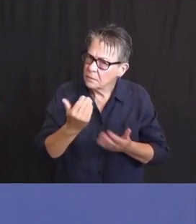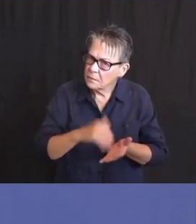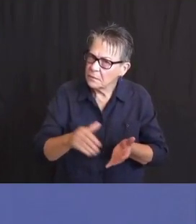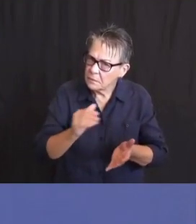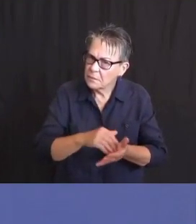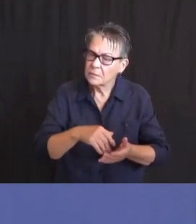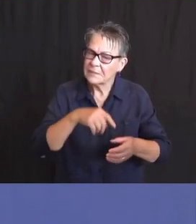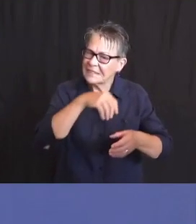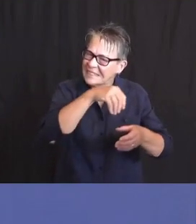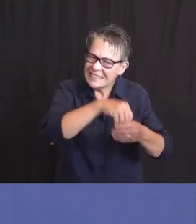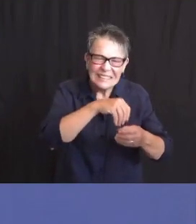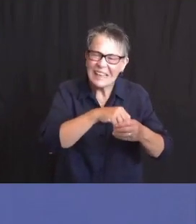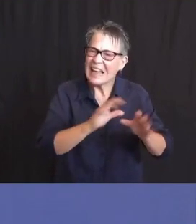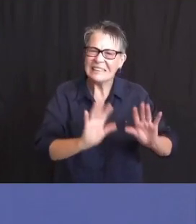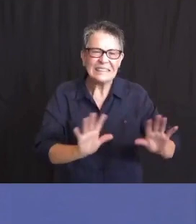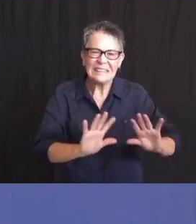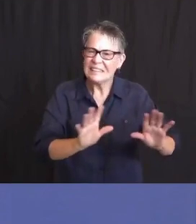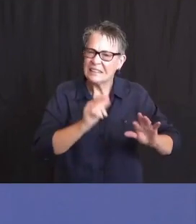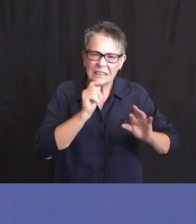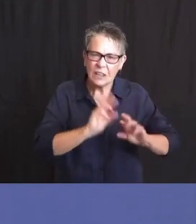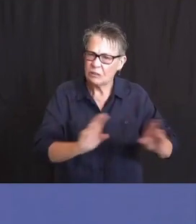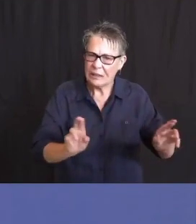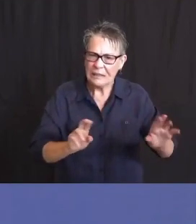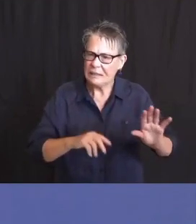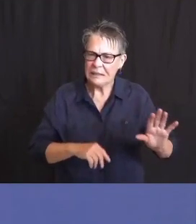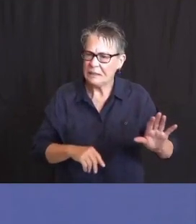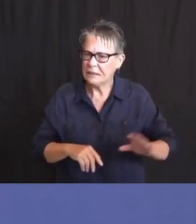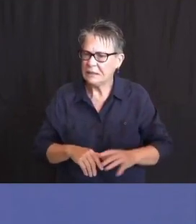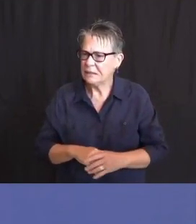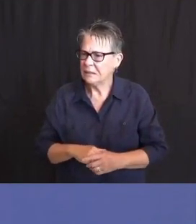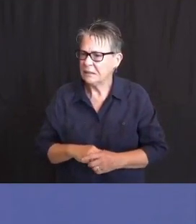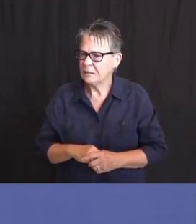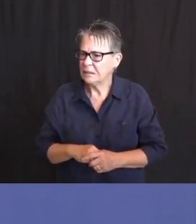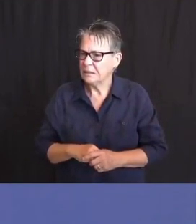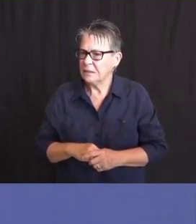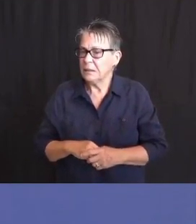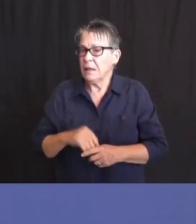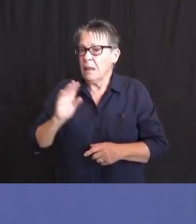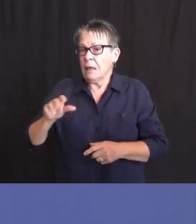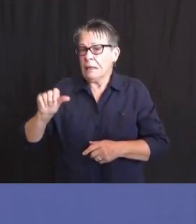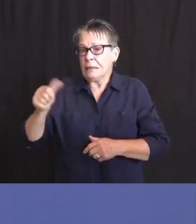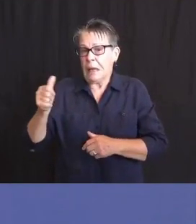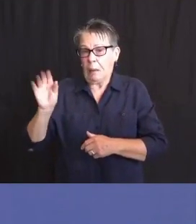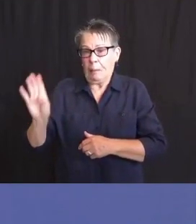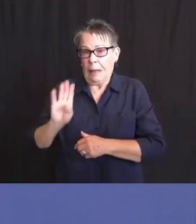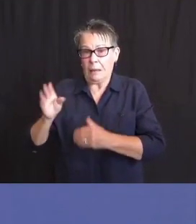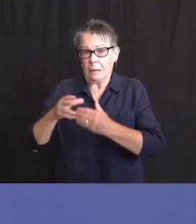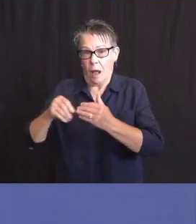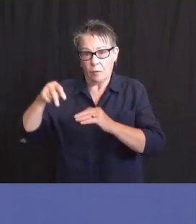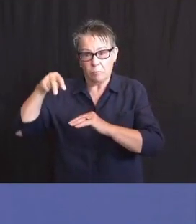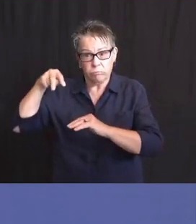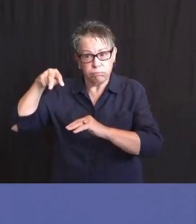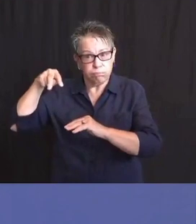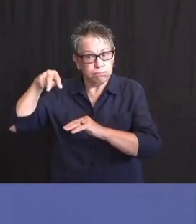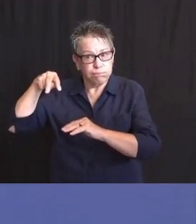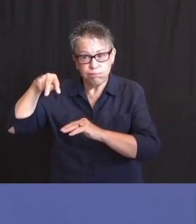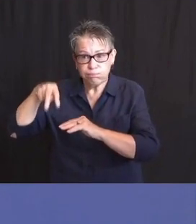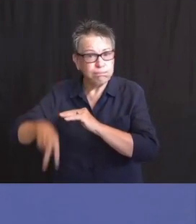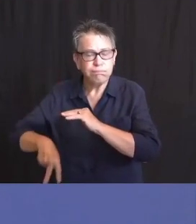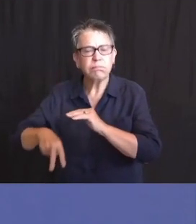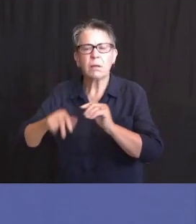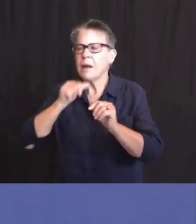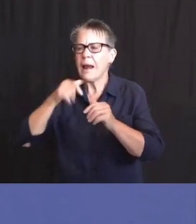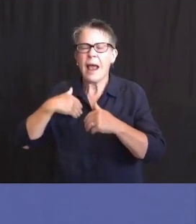I don't have an update on the $10 billion number, Dustin, but that's something that we're going to continue to look at. And boy, I wish we